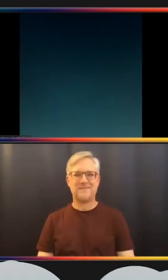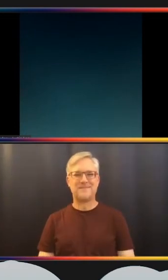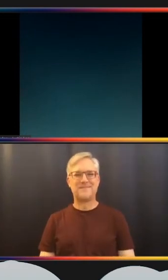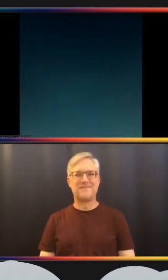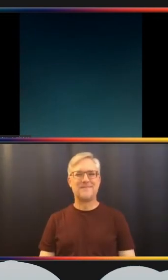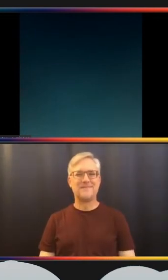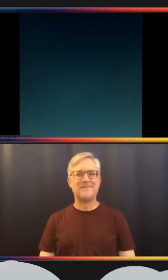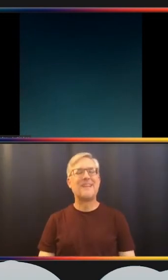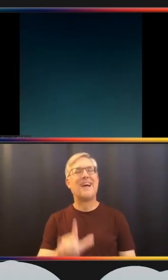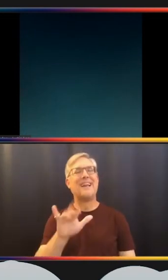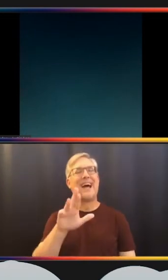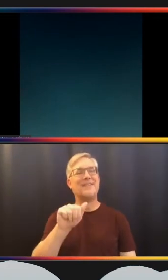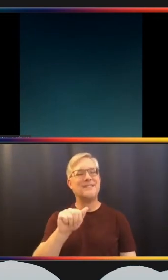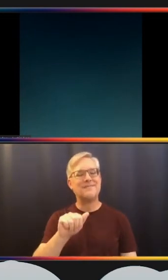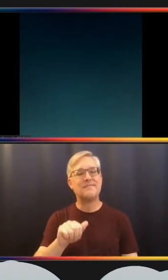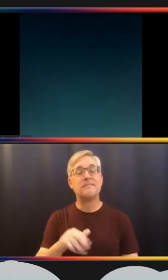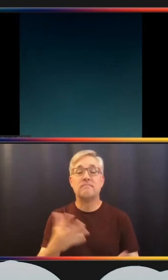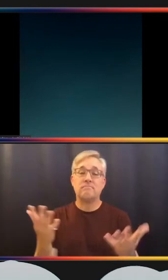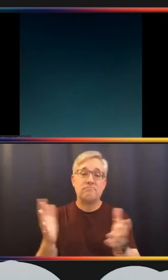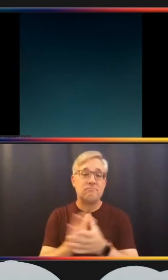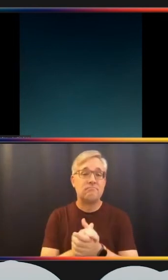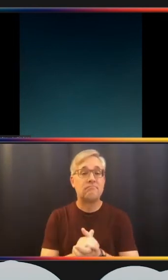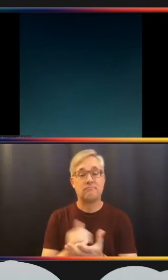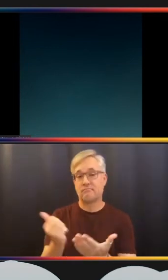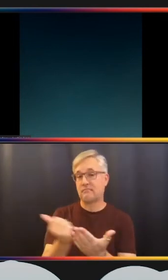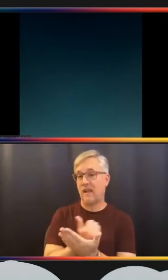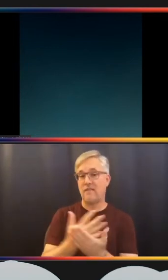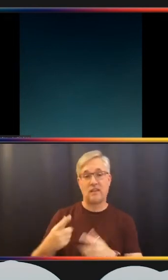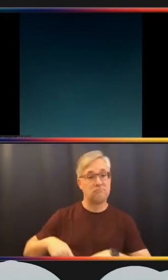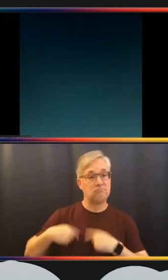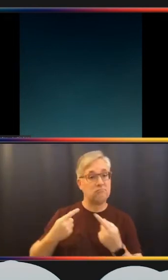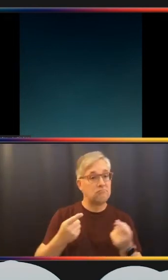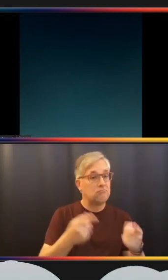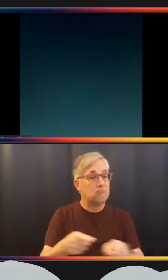been happening, like, how